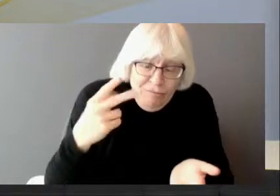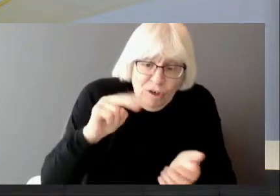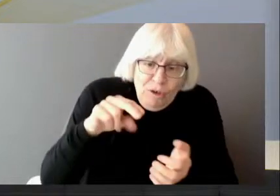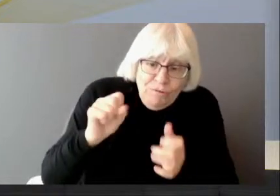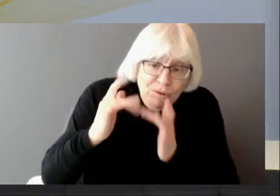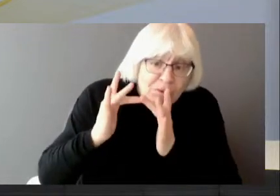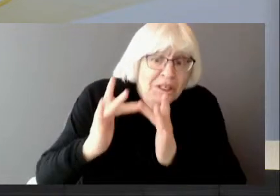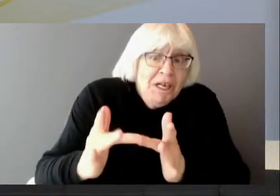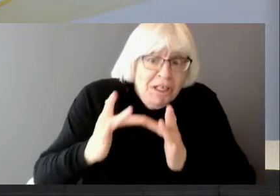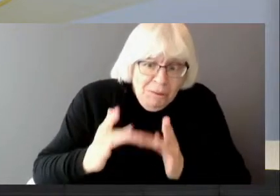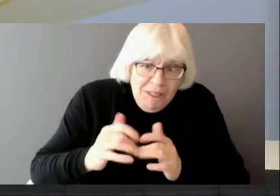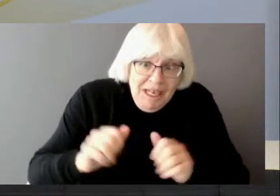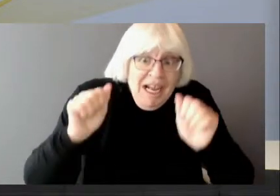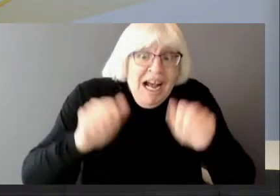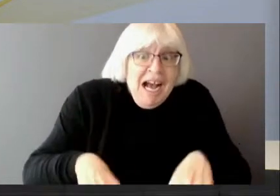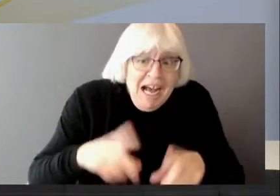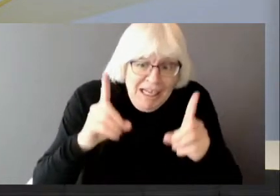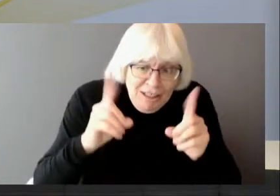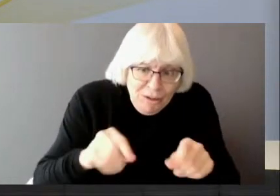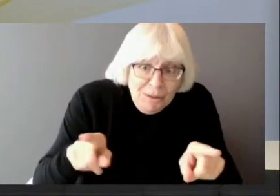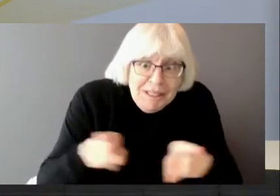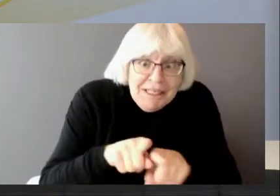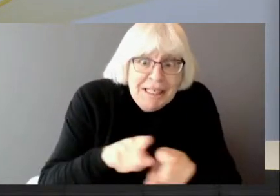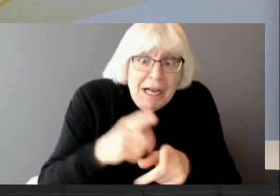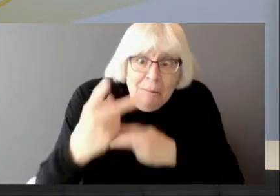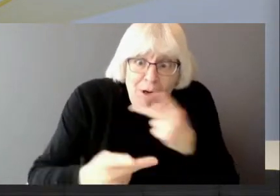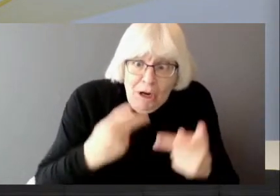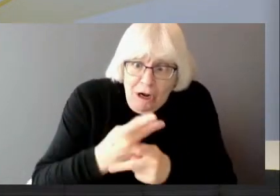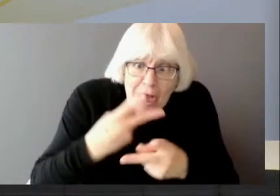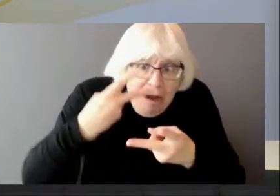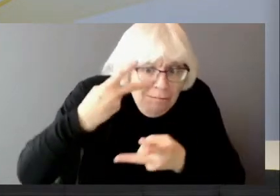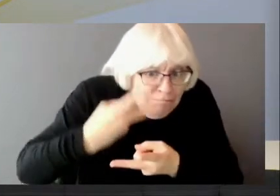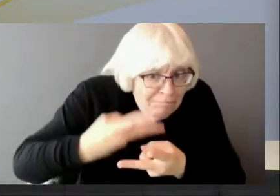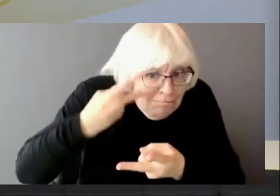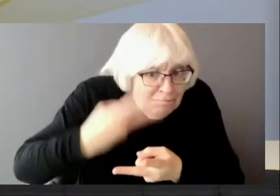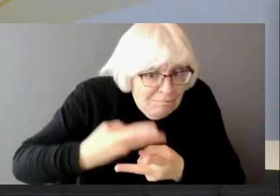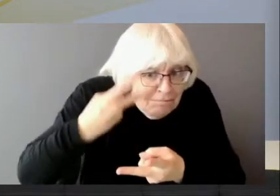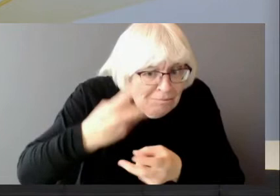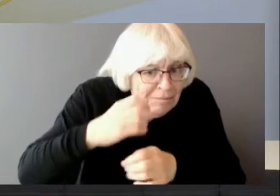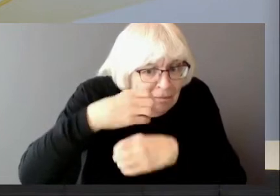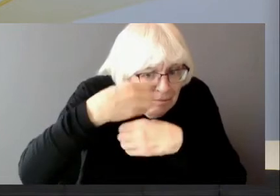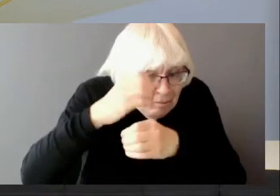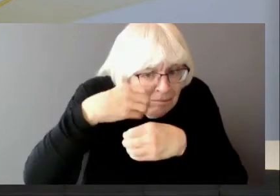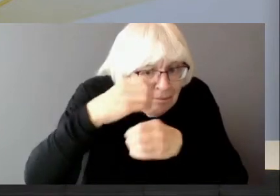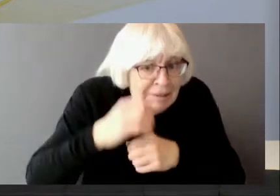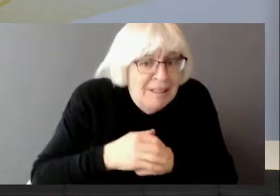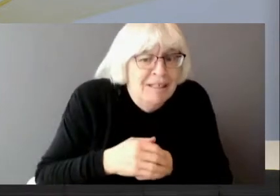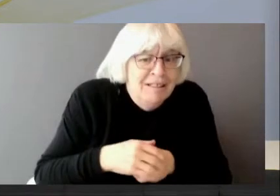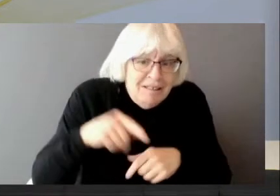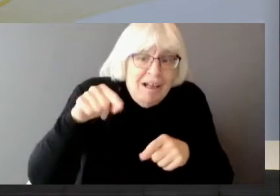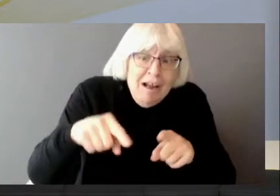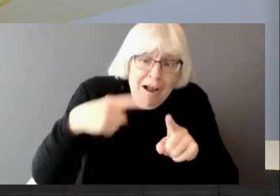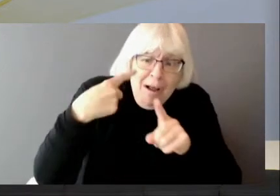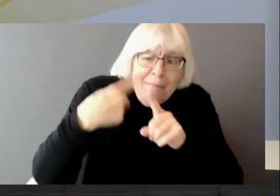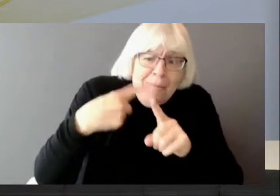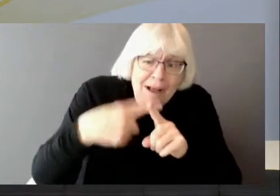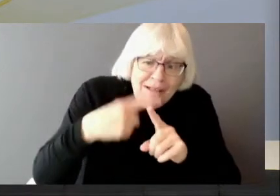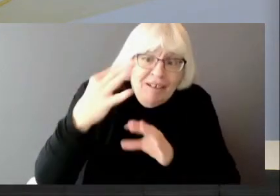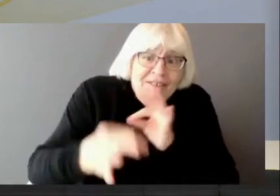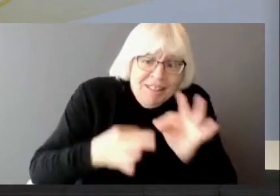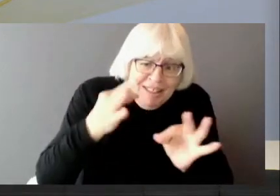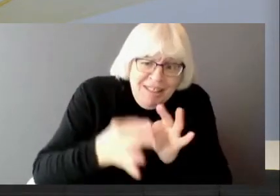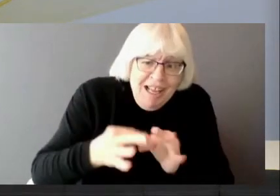there. They have also been sending out their variant or their positive cases to the